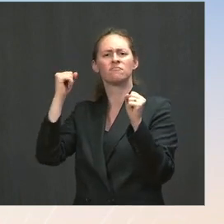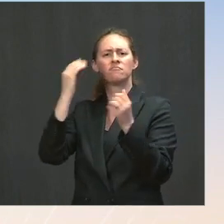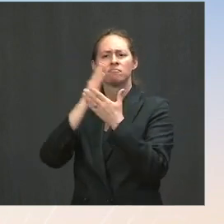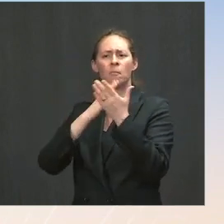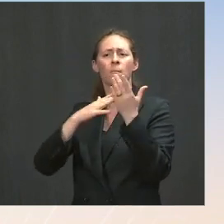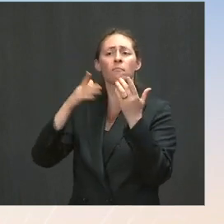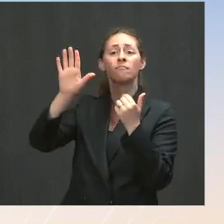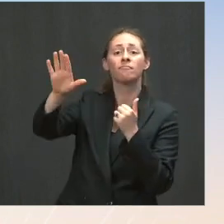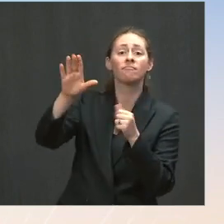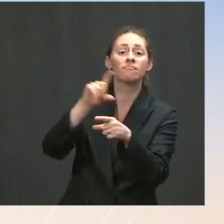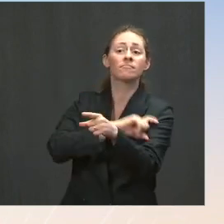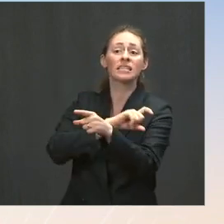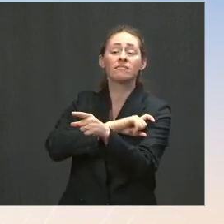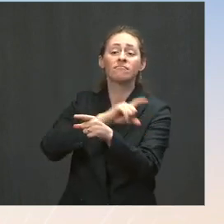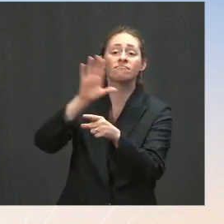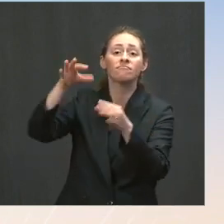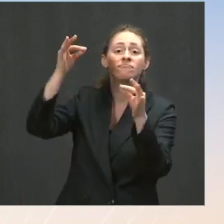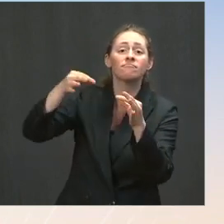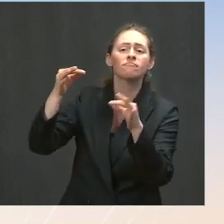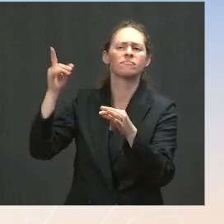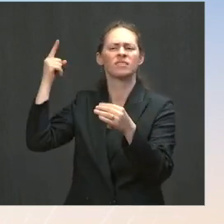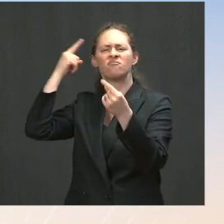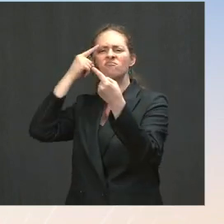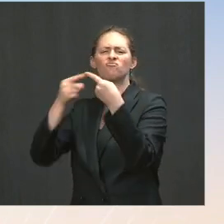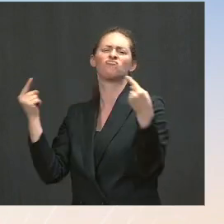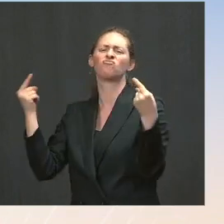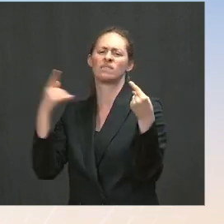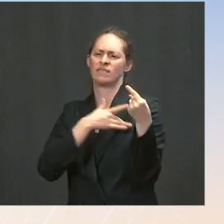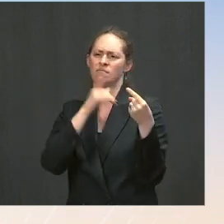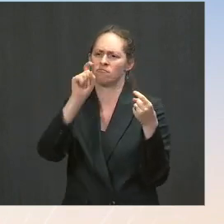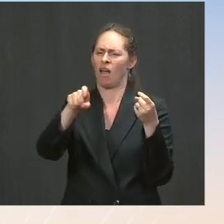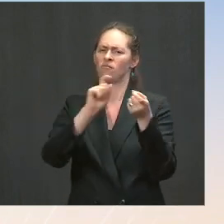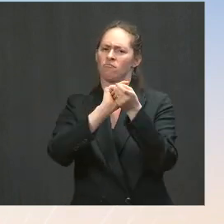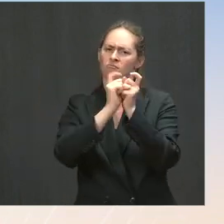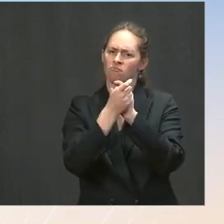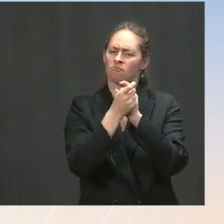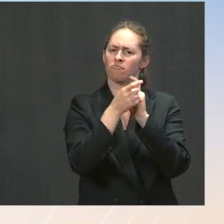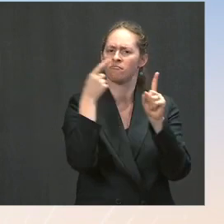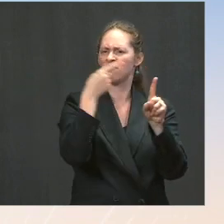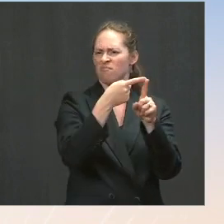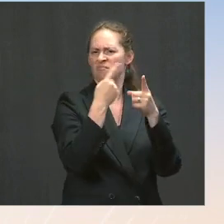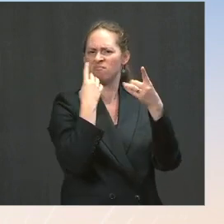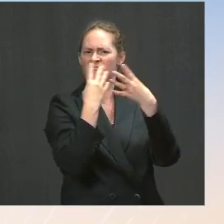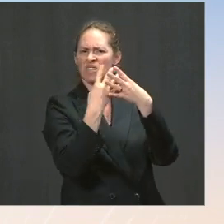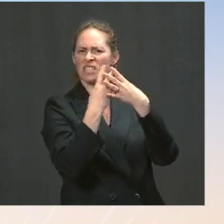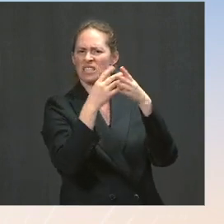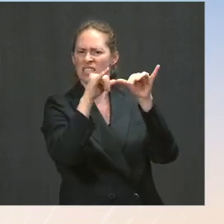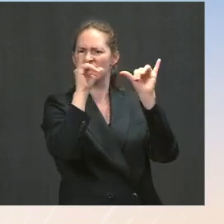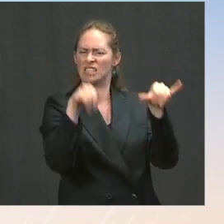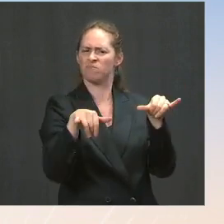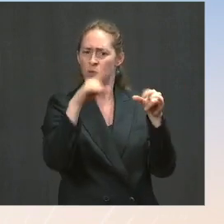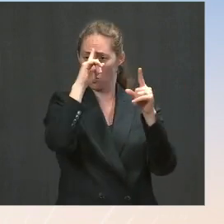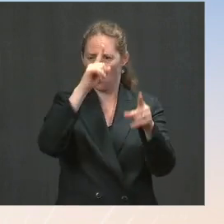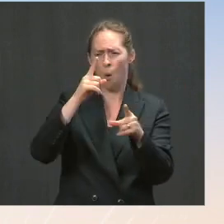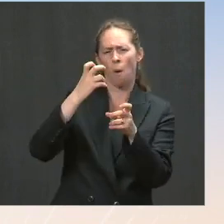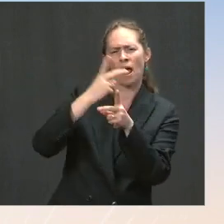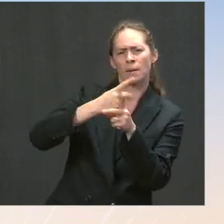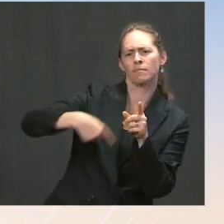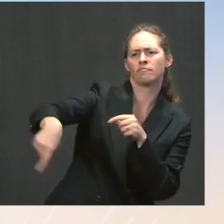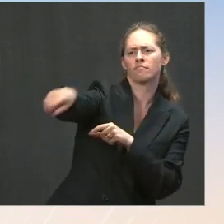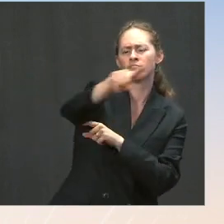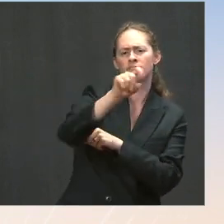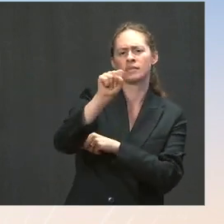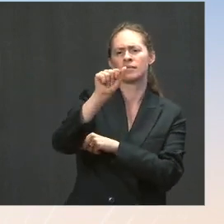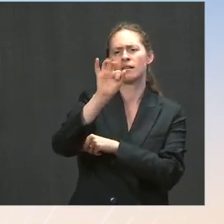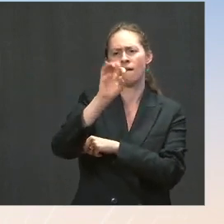we need to reform our prison system to keep our communities safe while addressing mass incarceration and by diverting nonviolent drug offenders and taking other steps that will